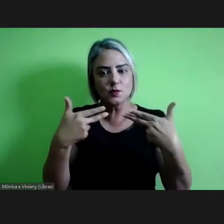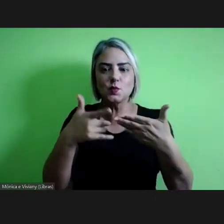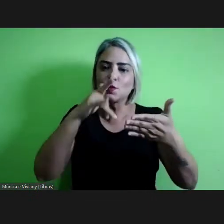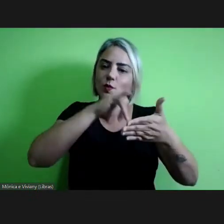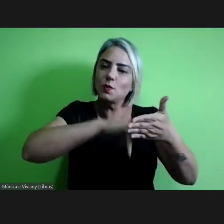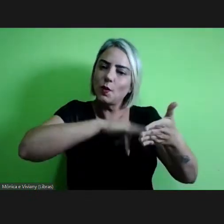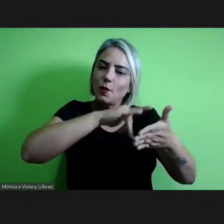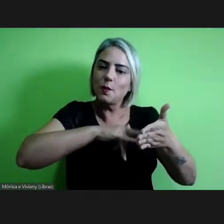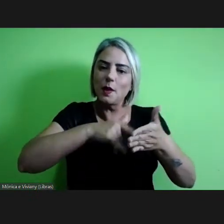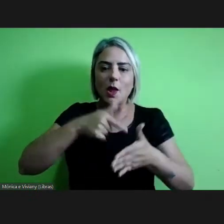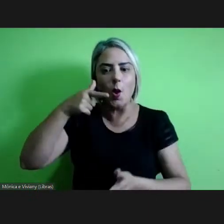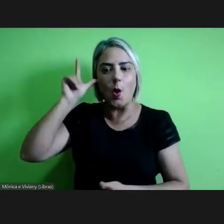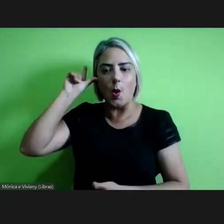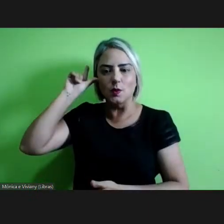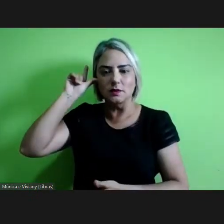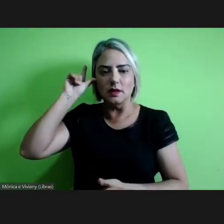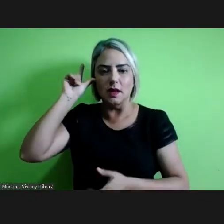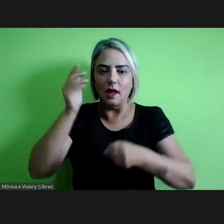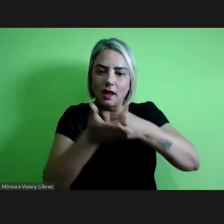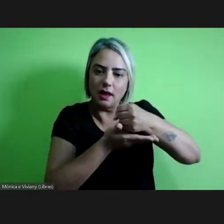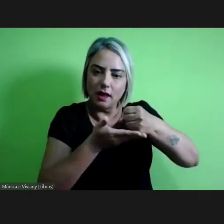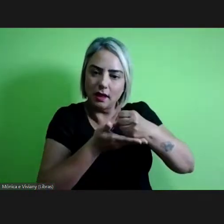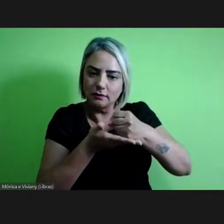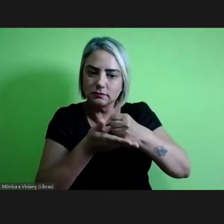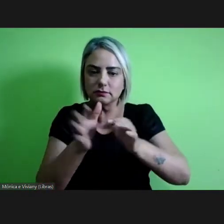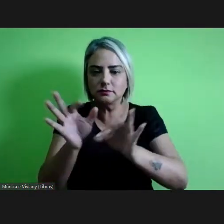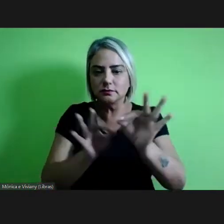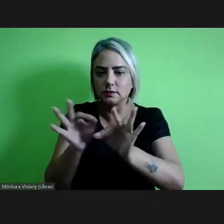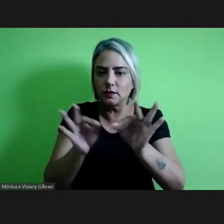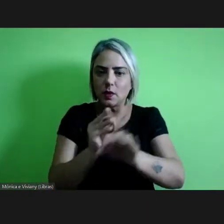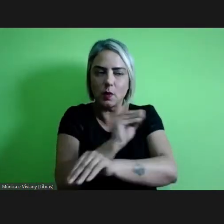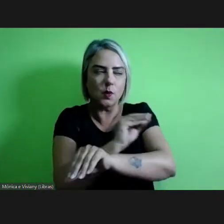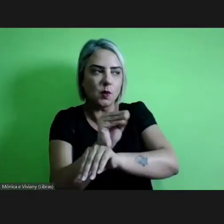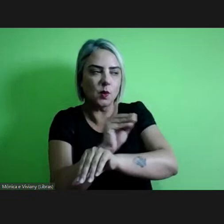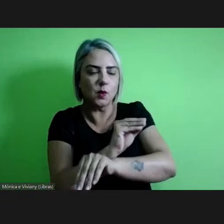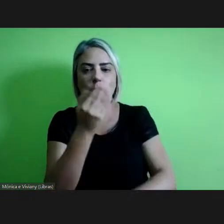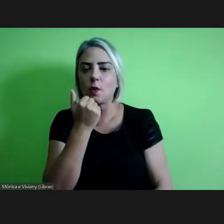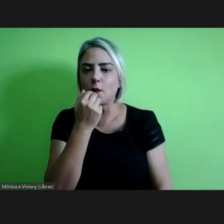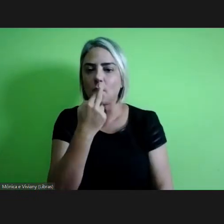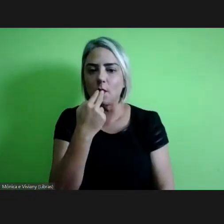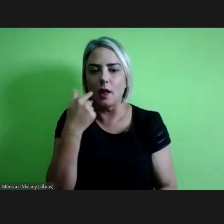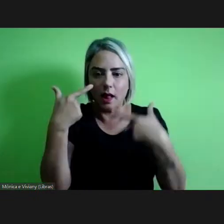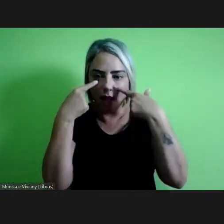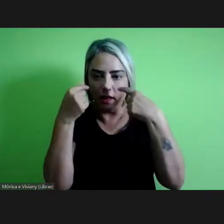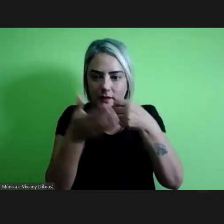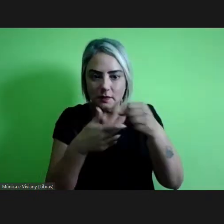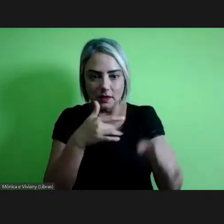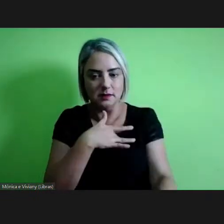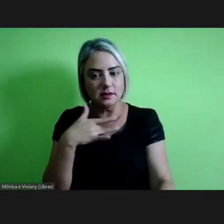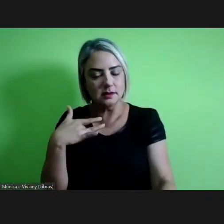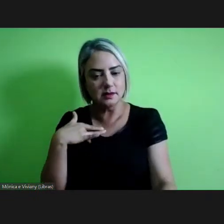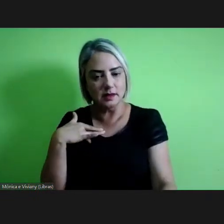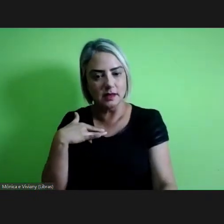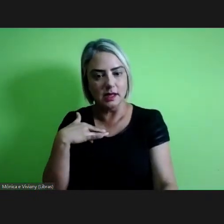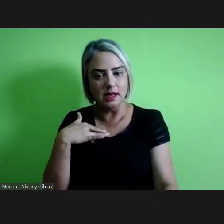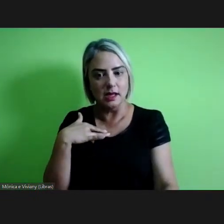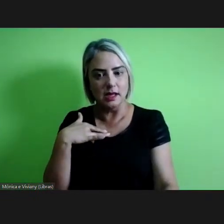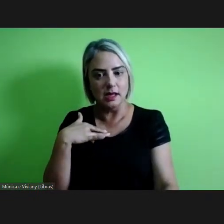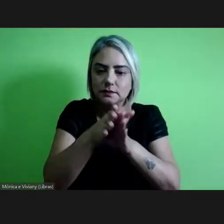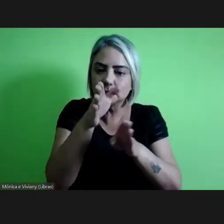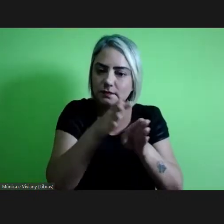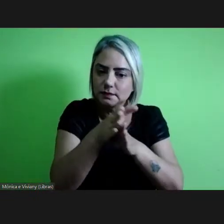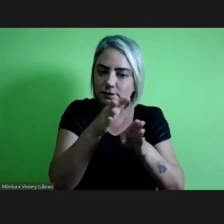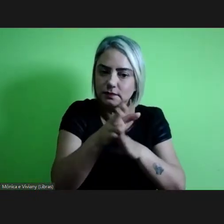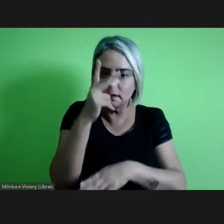seminar website, the documents that were released yesterday, the matrix for the organization and the cares and the primary health care